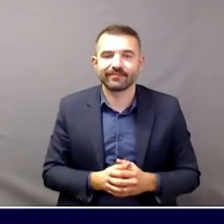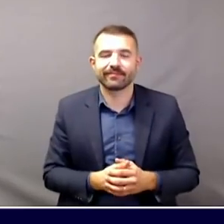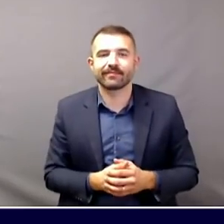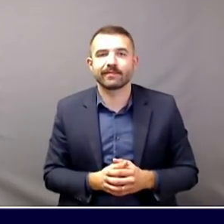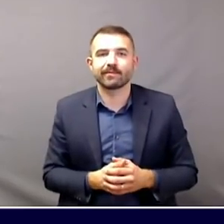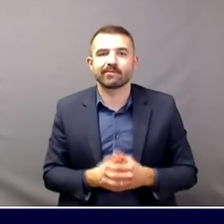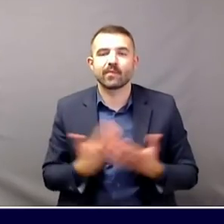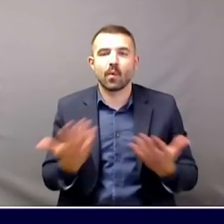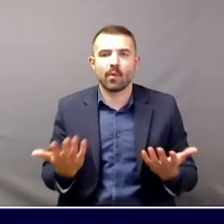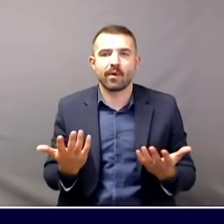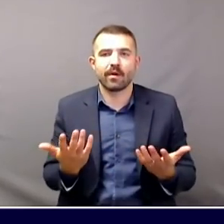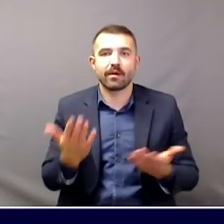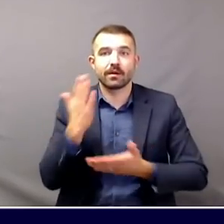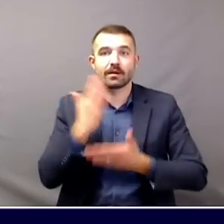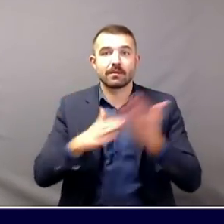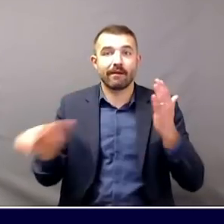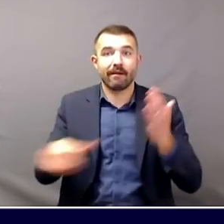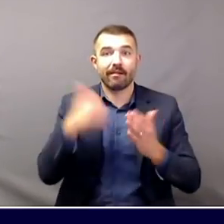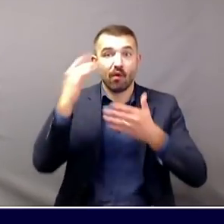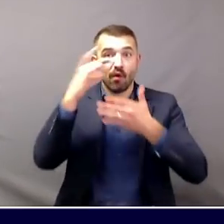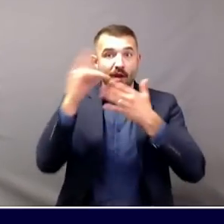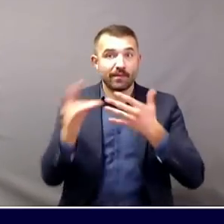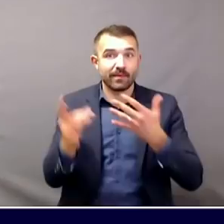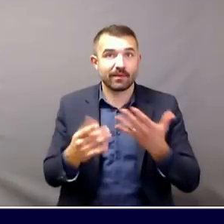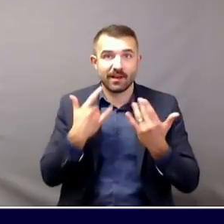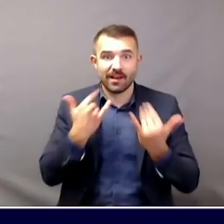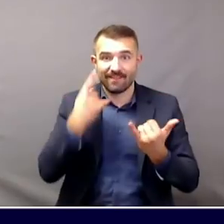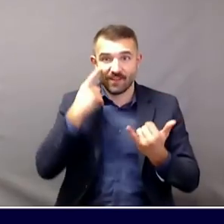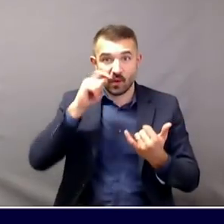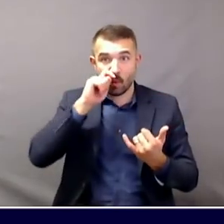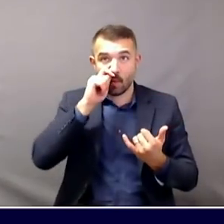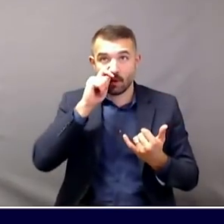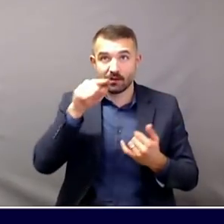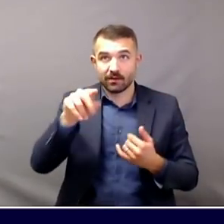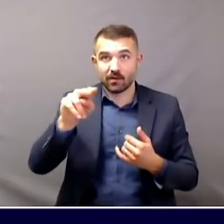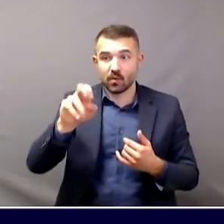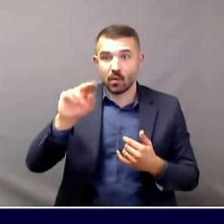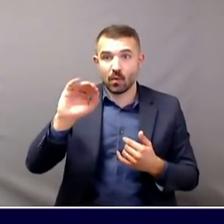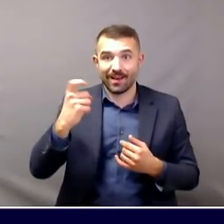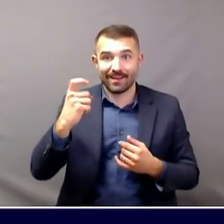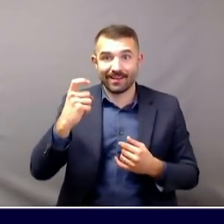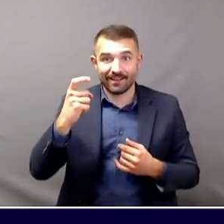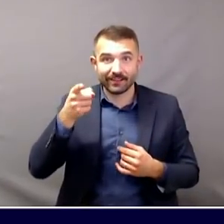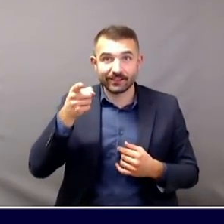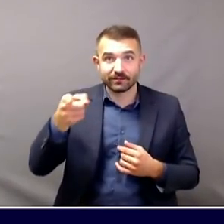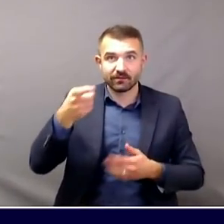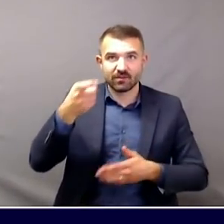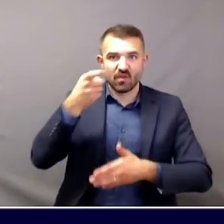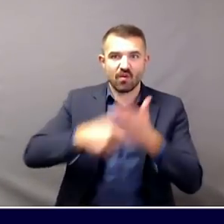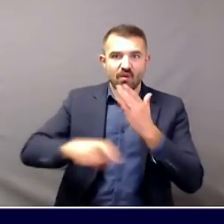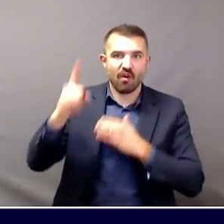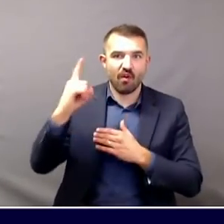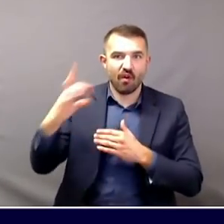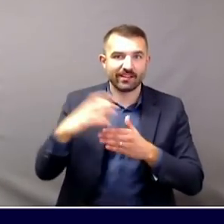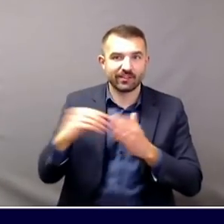detailed here, these are not free. They cost about $100, and they're not billable to insurance.